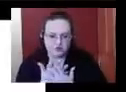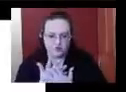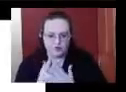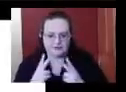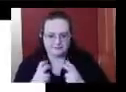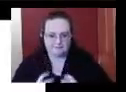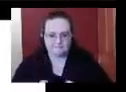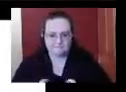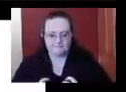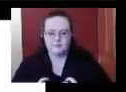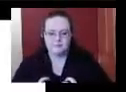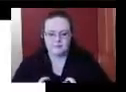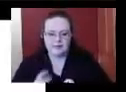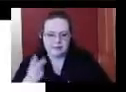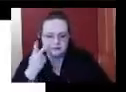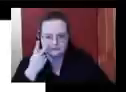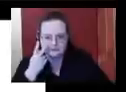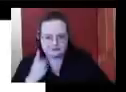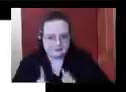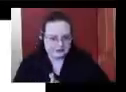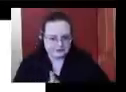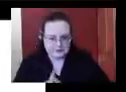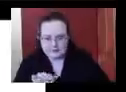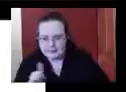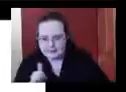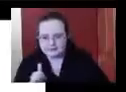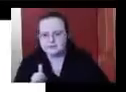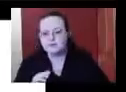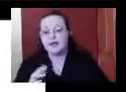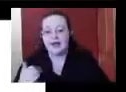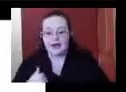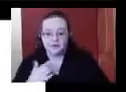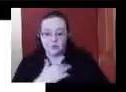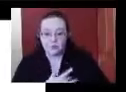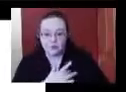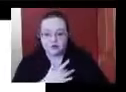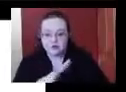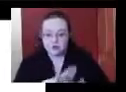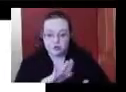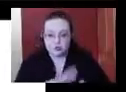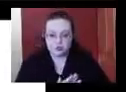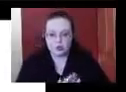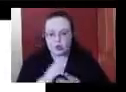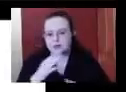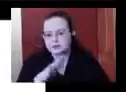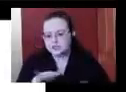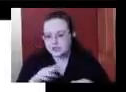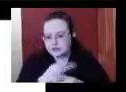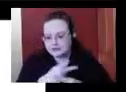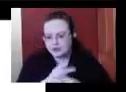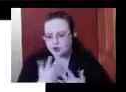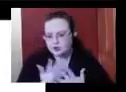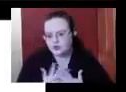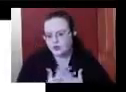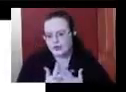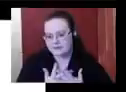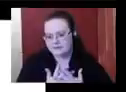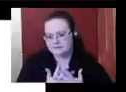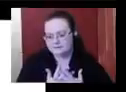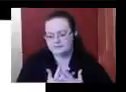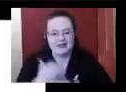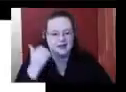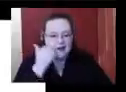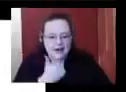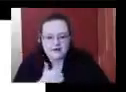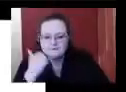before attending school or childcare, and complete the provincial school and childcare screening tool. The screening tool must be